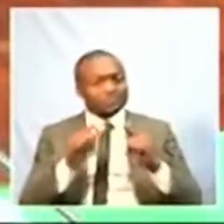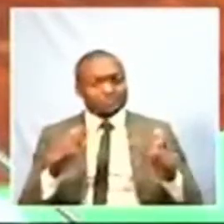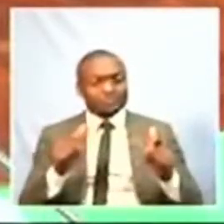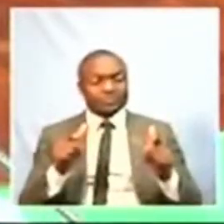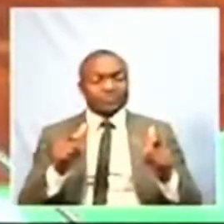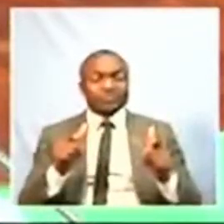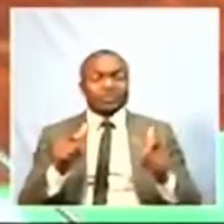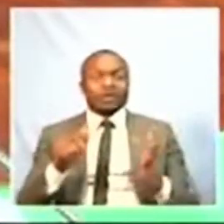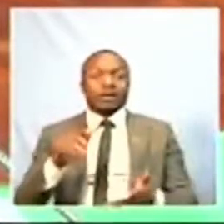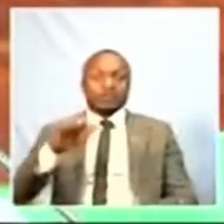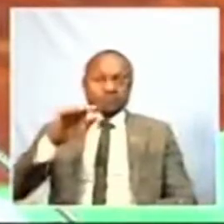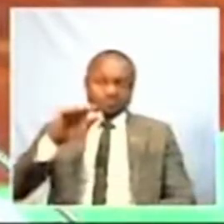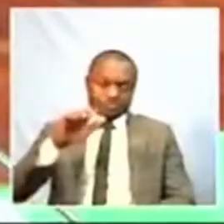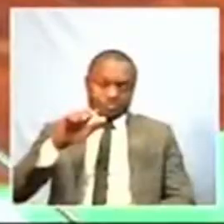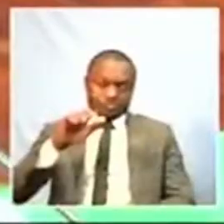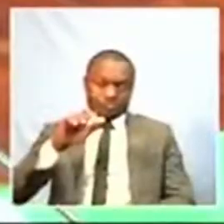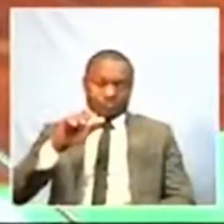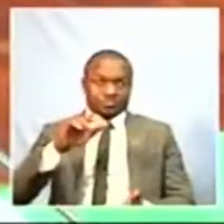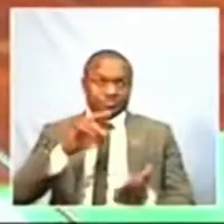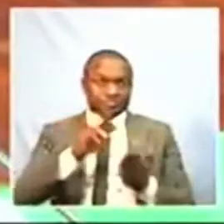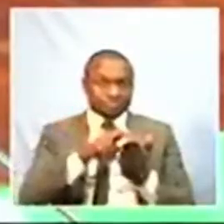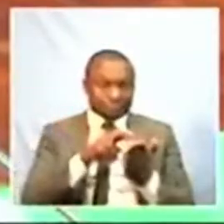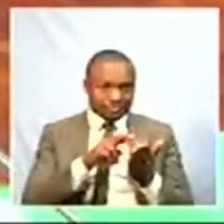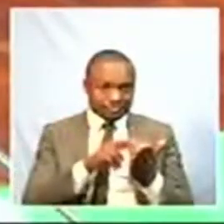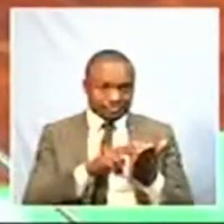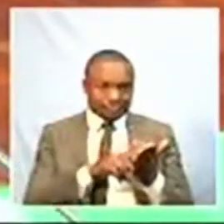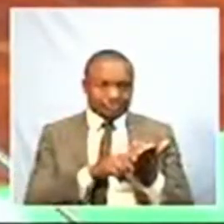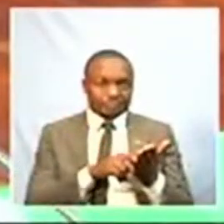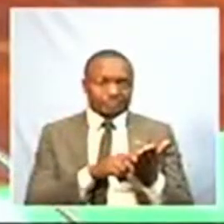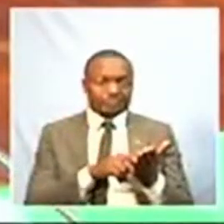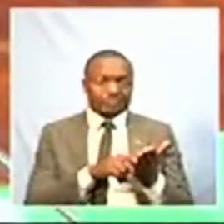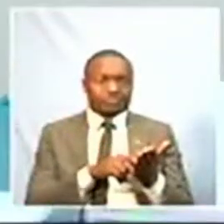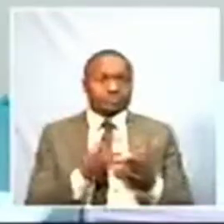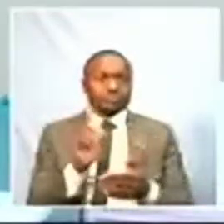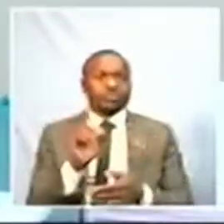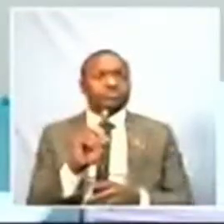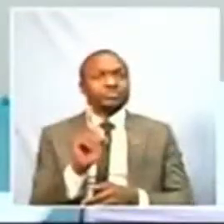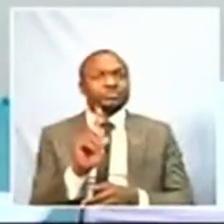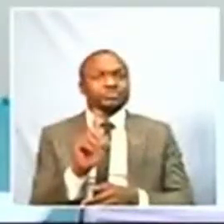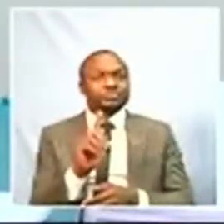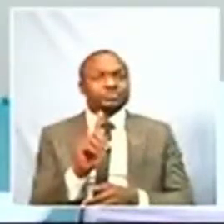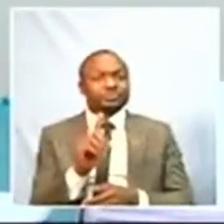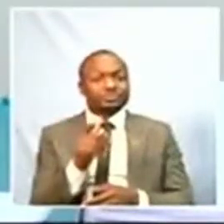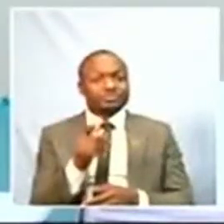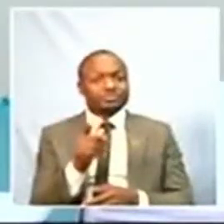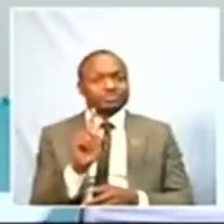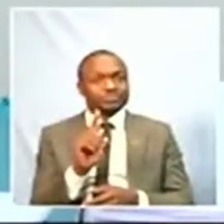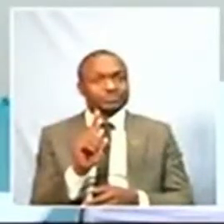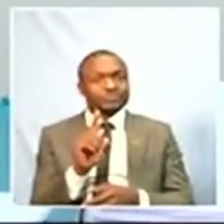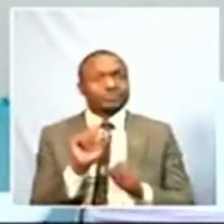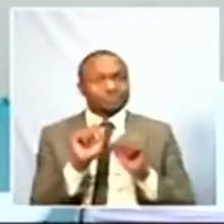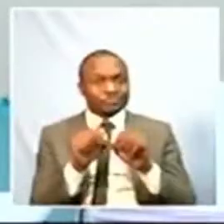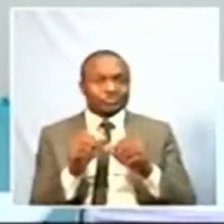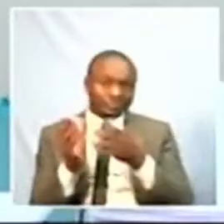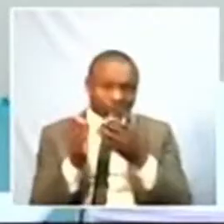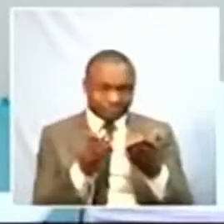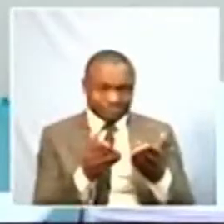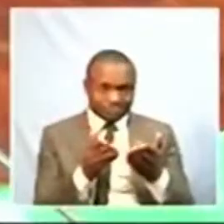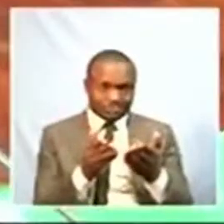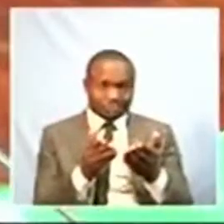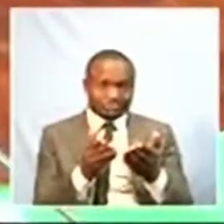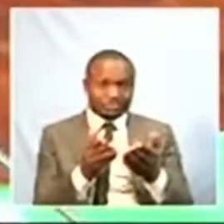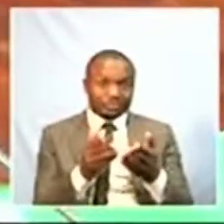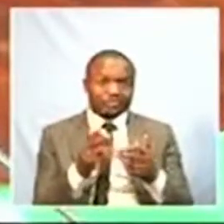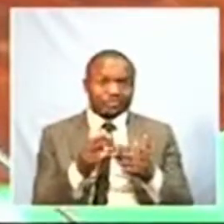to do one bound document that the members could look through. So where is that one? Okay, it can be brought in a short